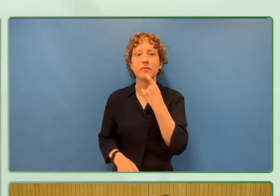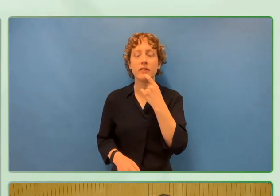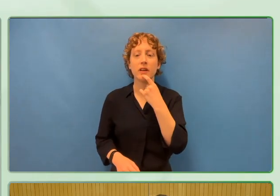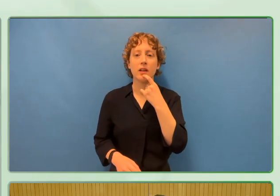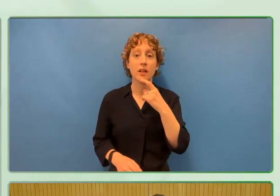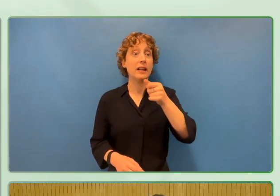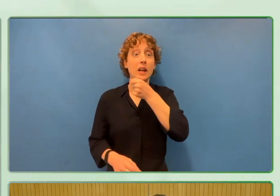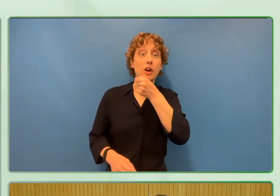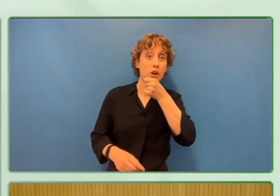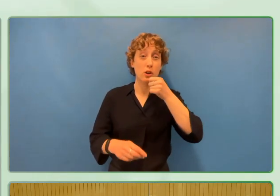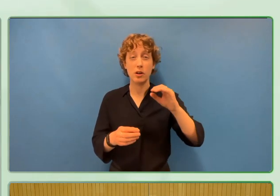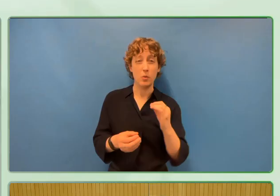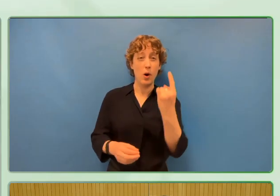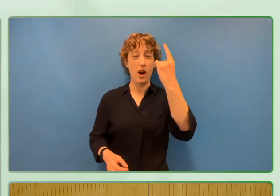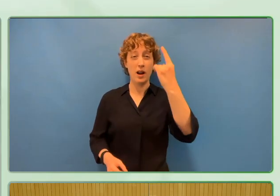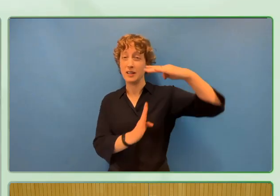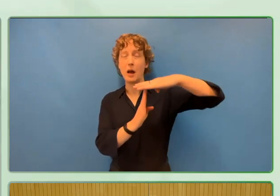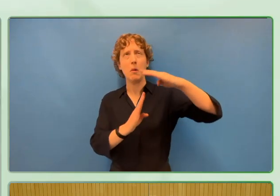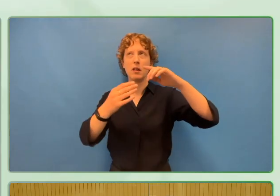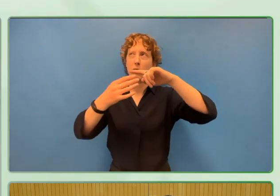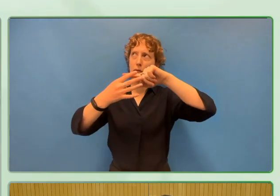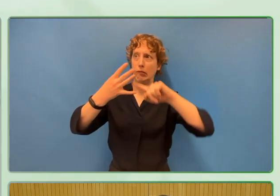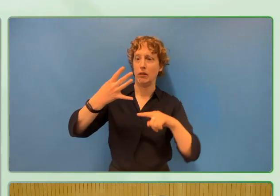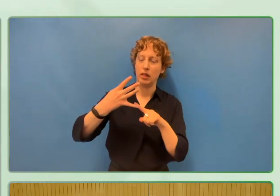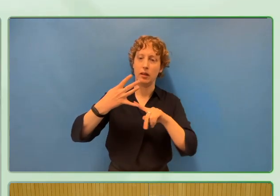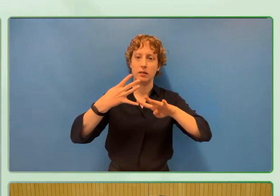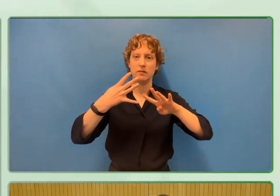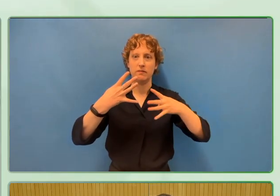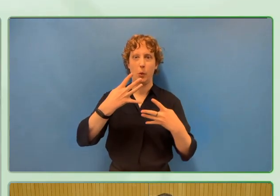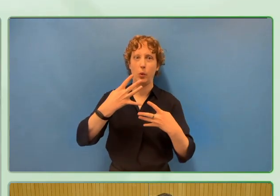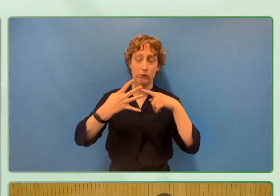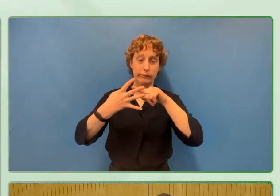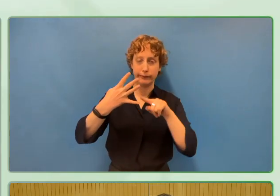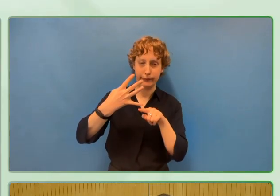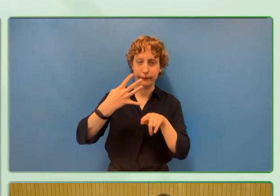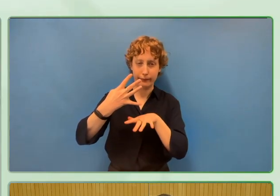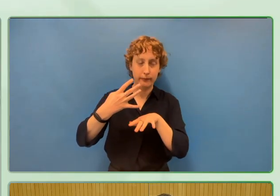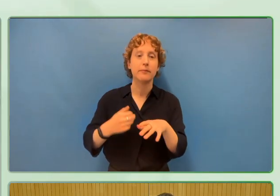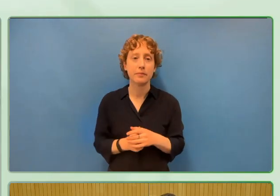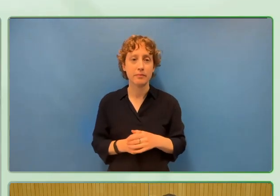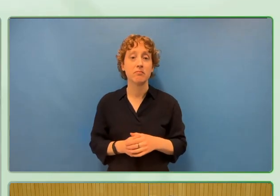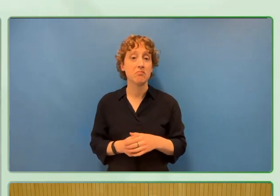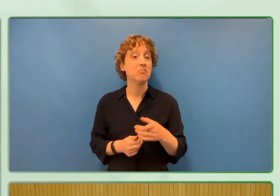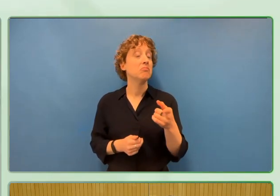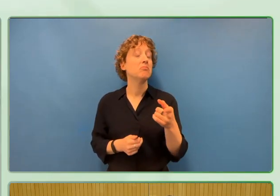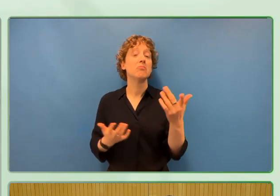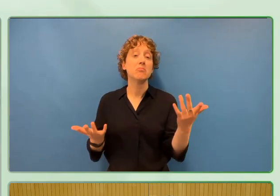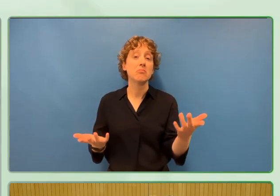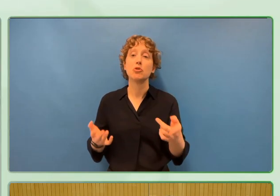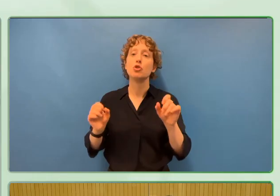surprisingly, but I think it's number 4 or something, bubbling under there. And you can use it as normal TV or as a screen